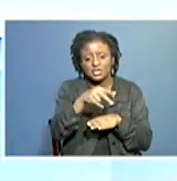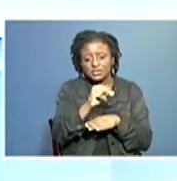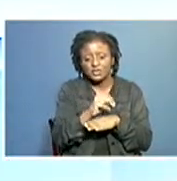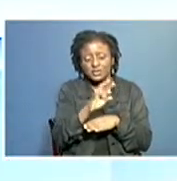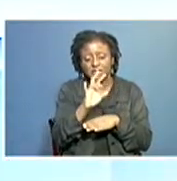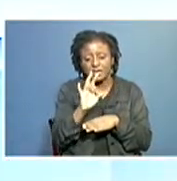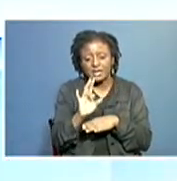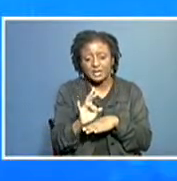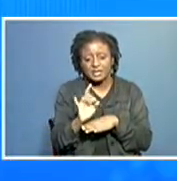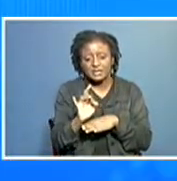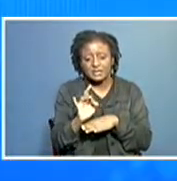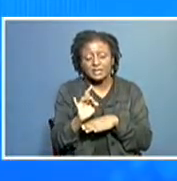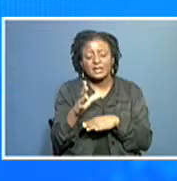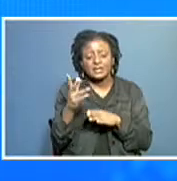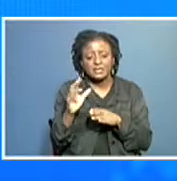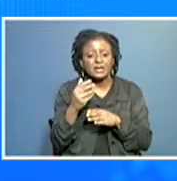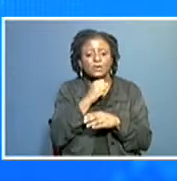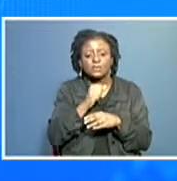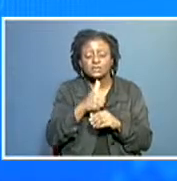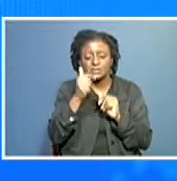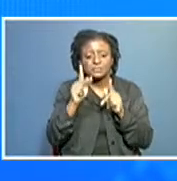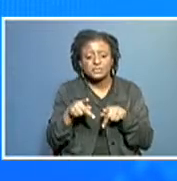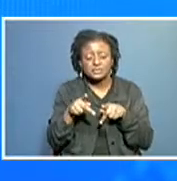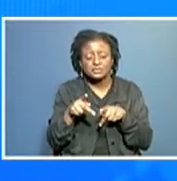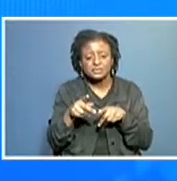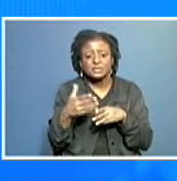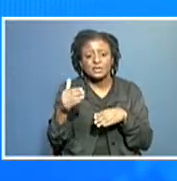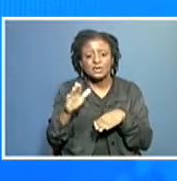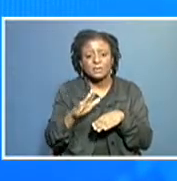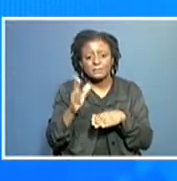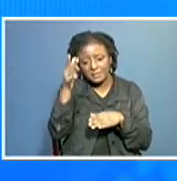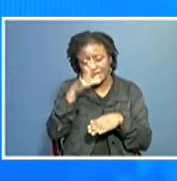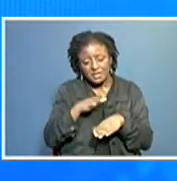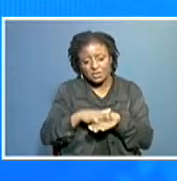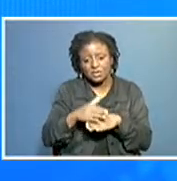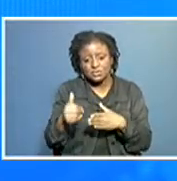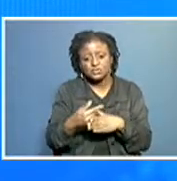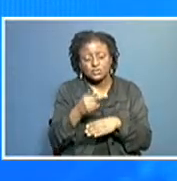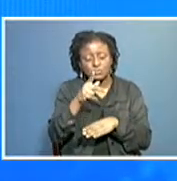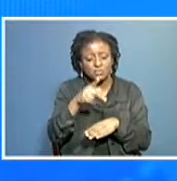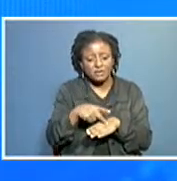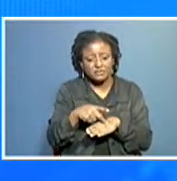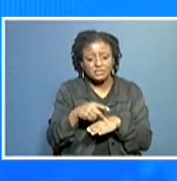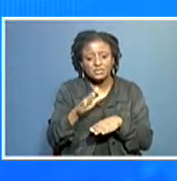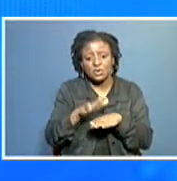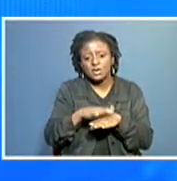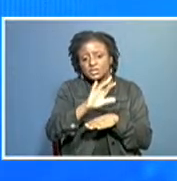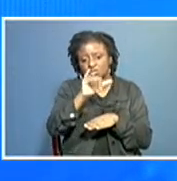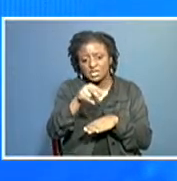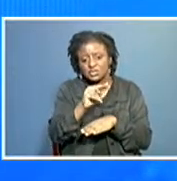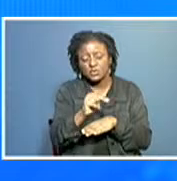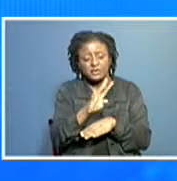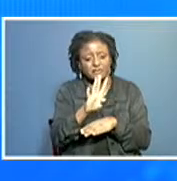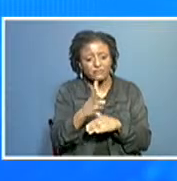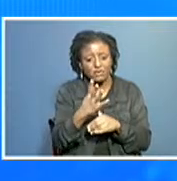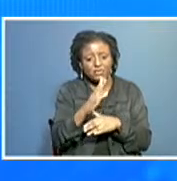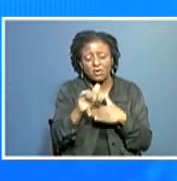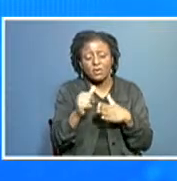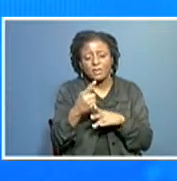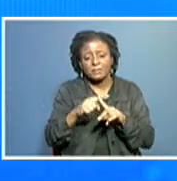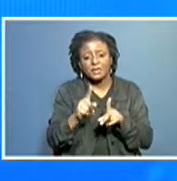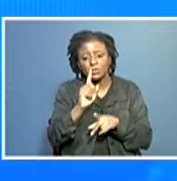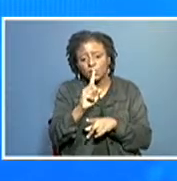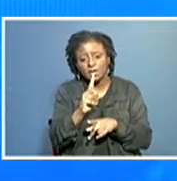Providence who succumbed to the virus 4 days earlier on January 4th. All but one of the 7 who